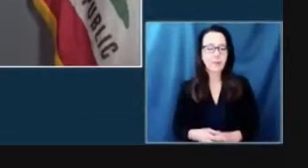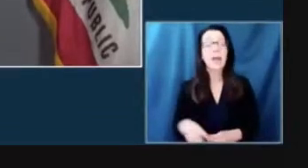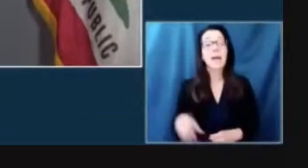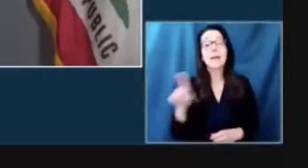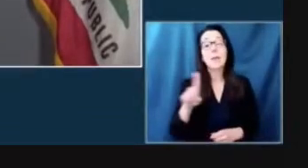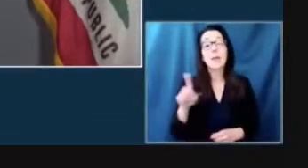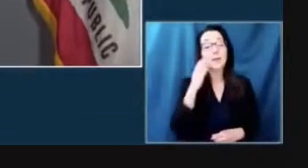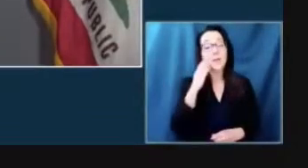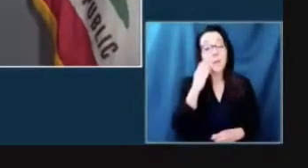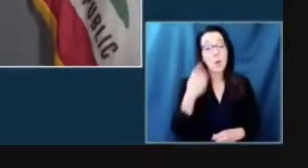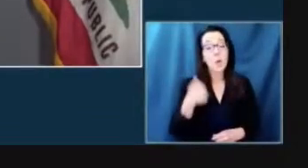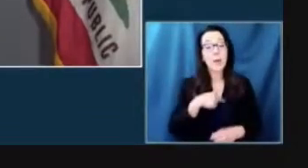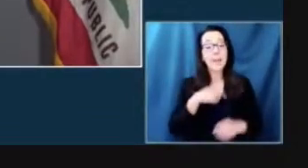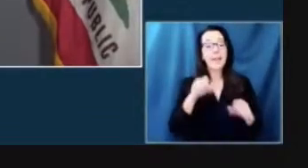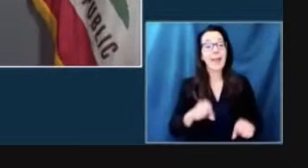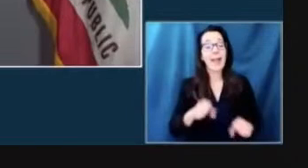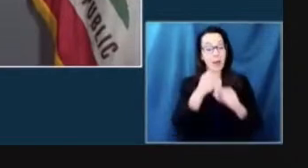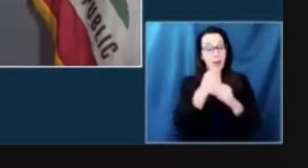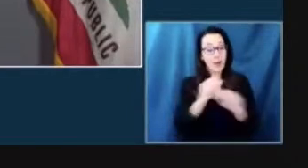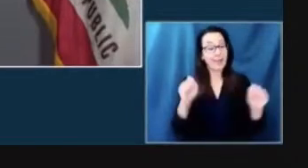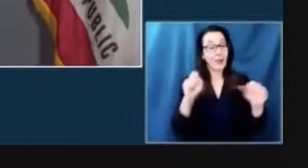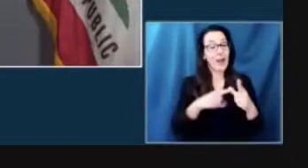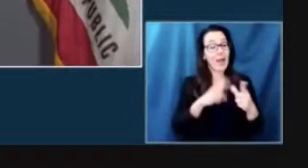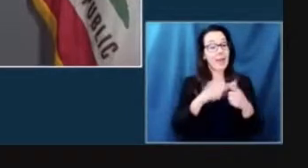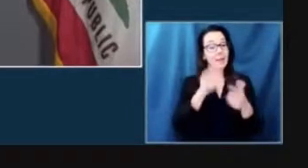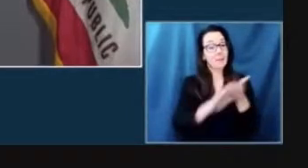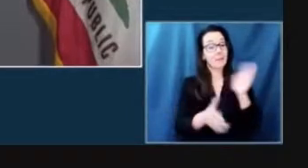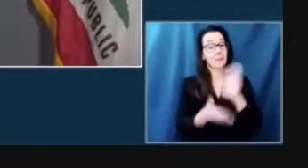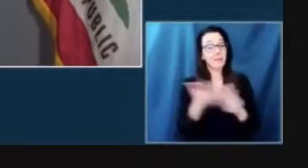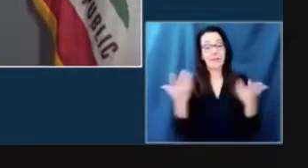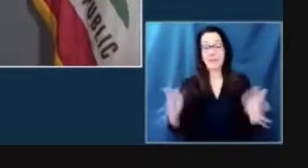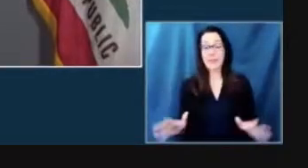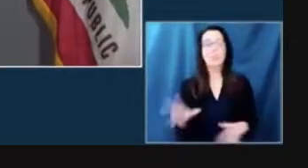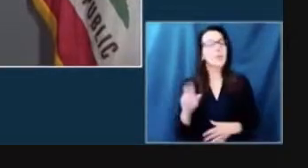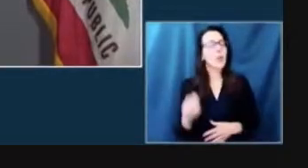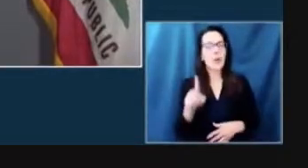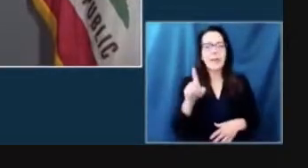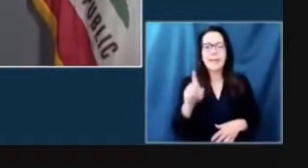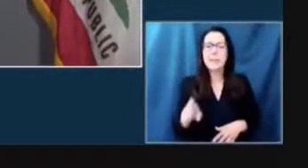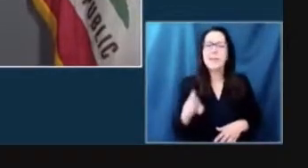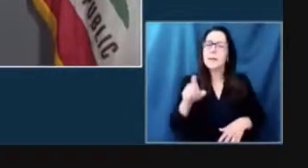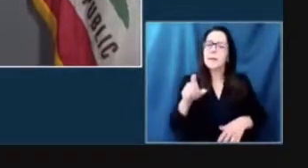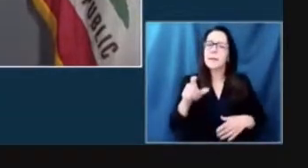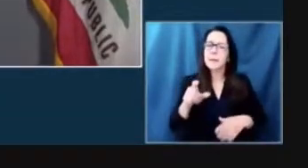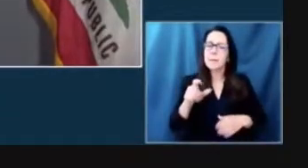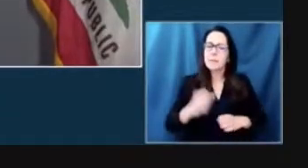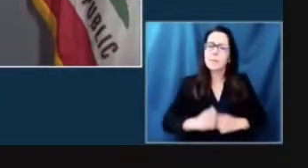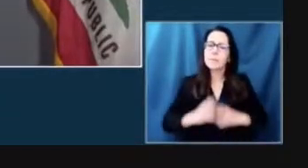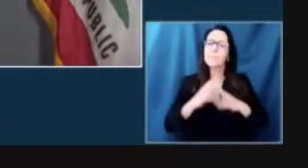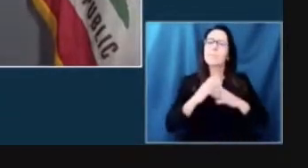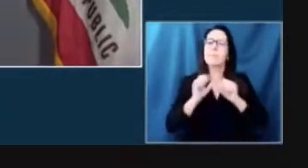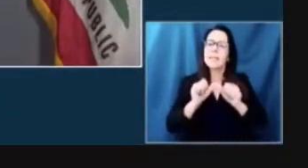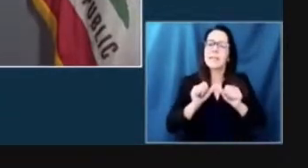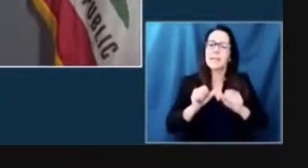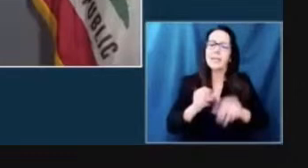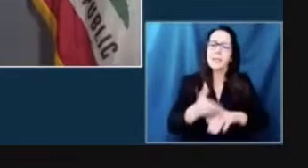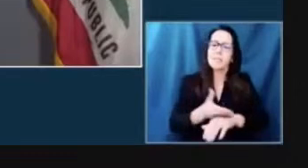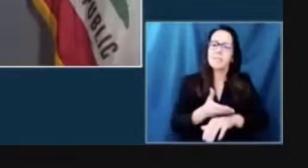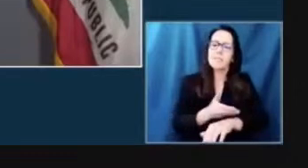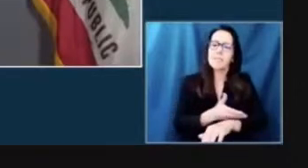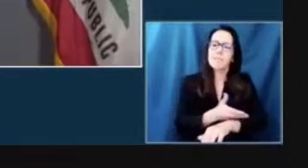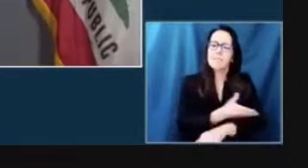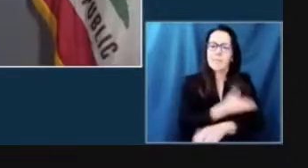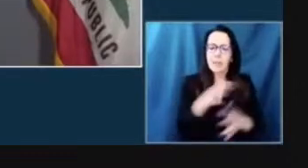recover. We must build a better America. Democrats know there is more we must do, for too many families still